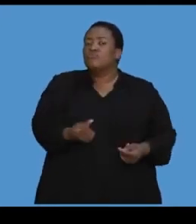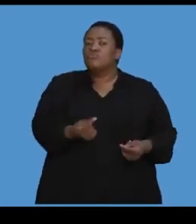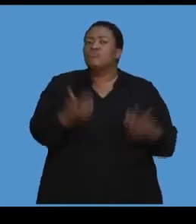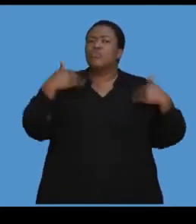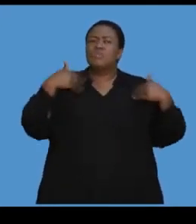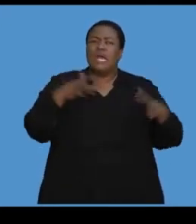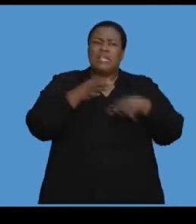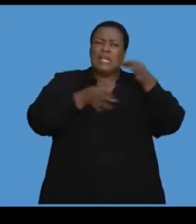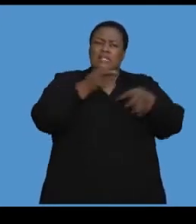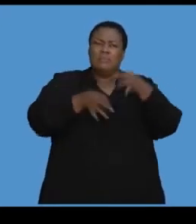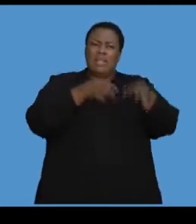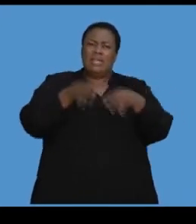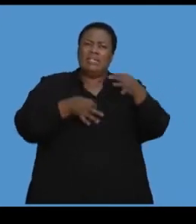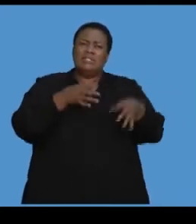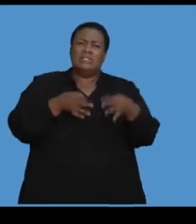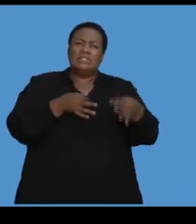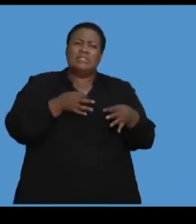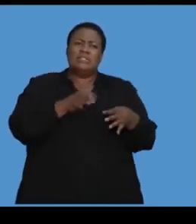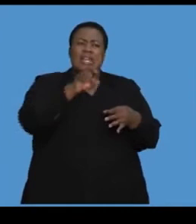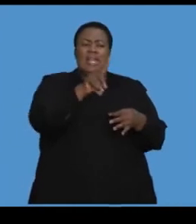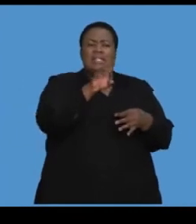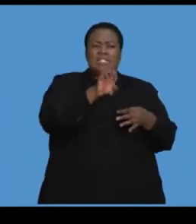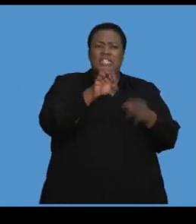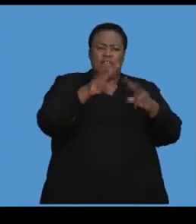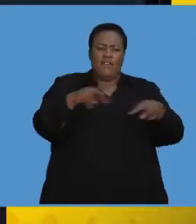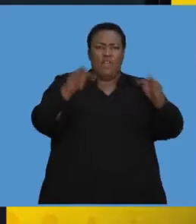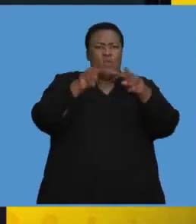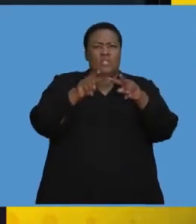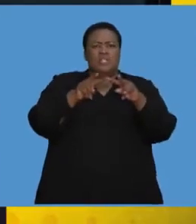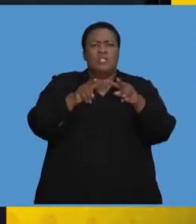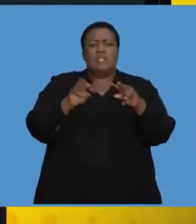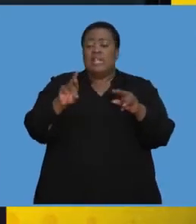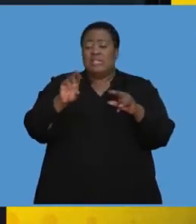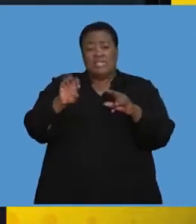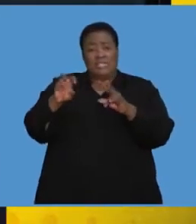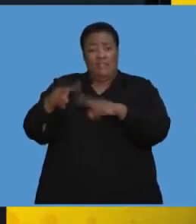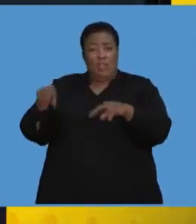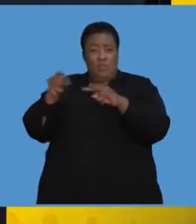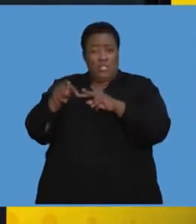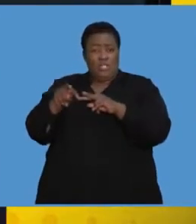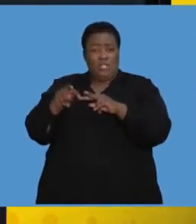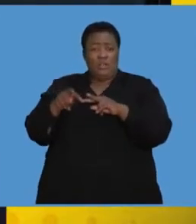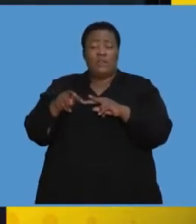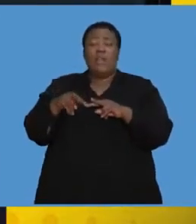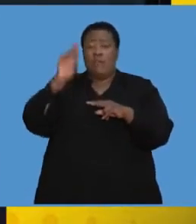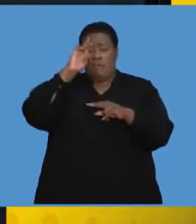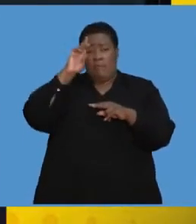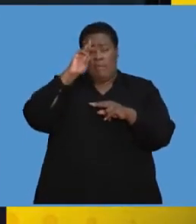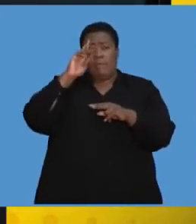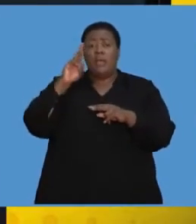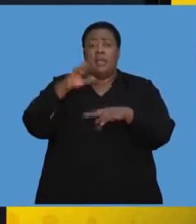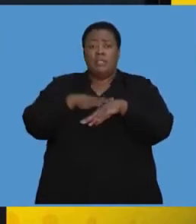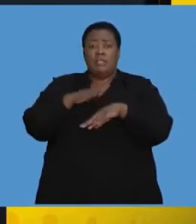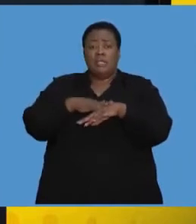you make is you begin to explain revaluation and devaluation of currencies in such a question as this.